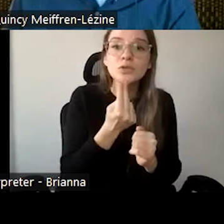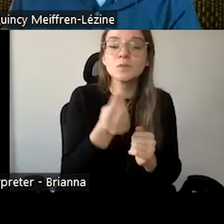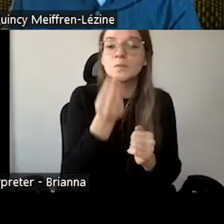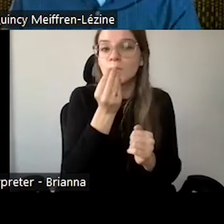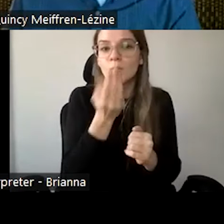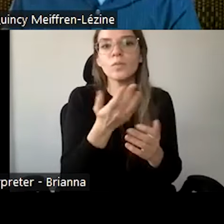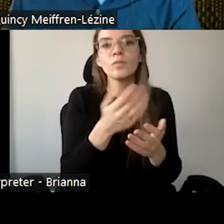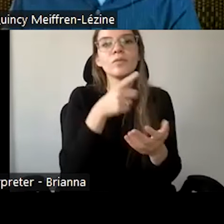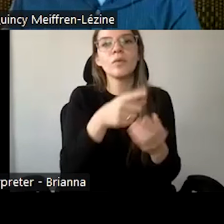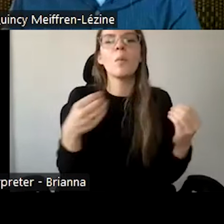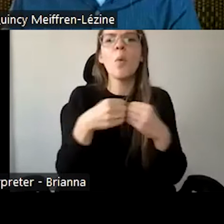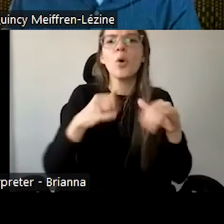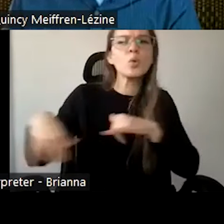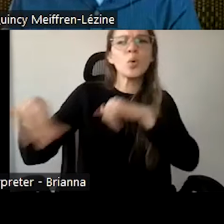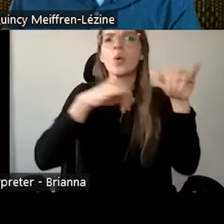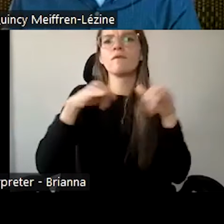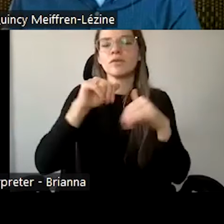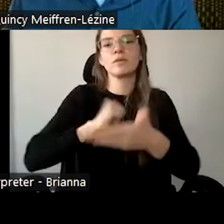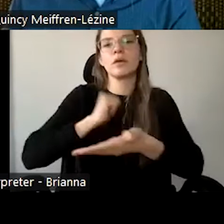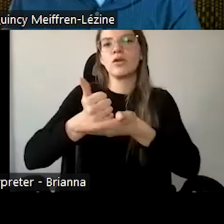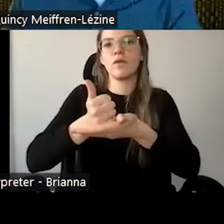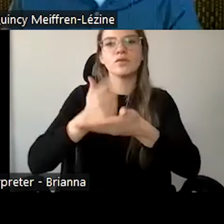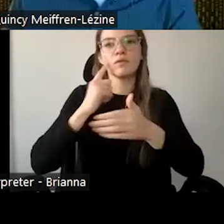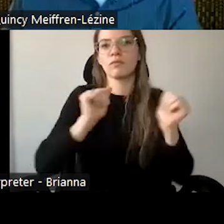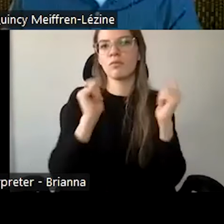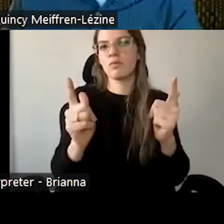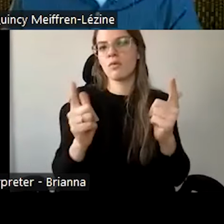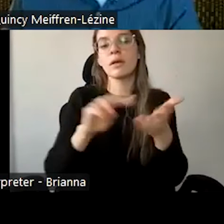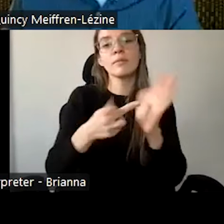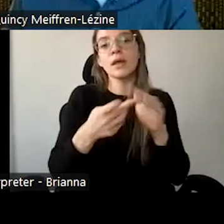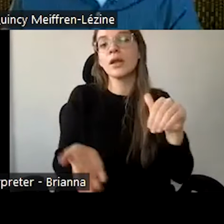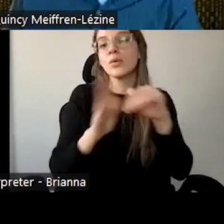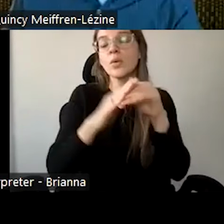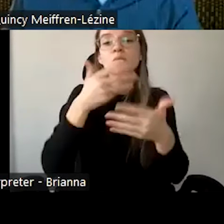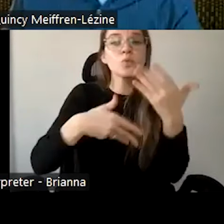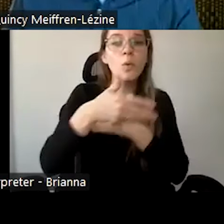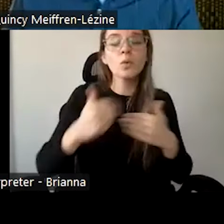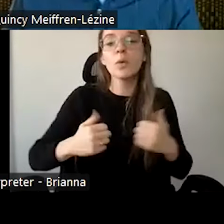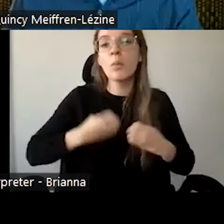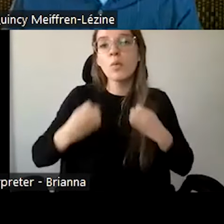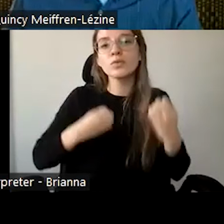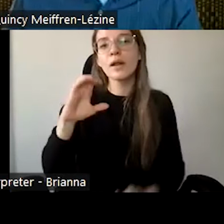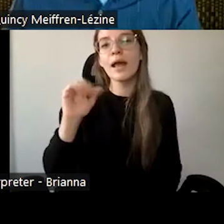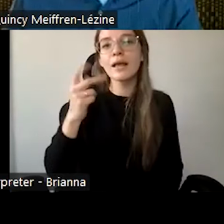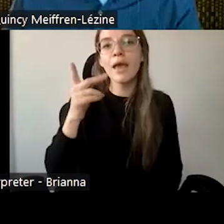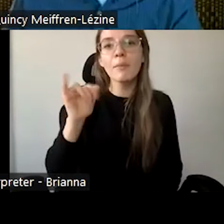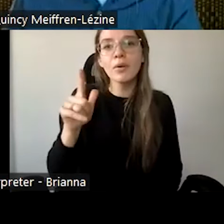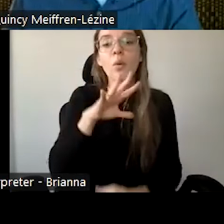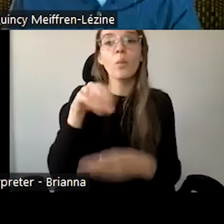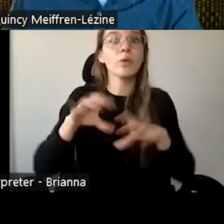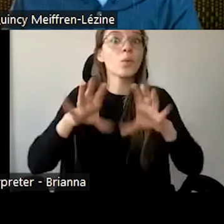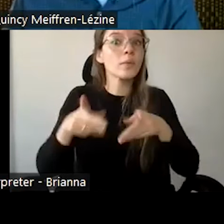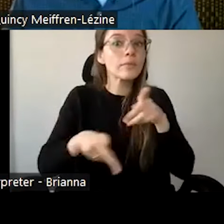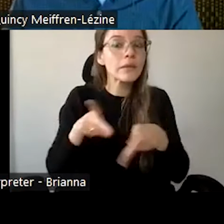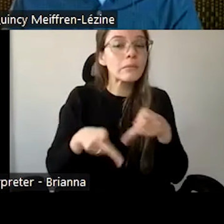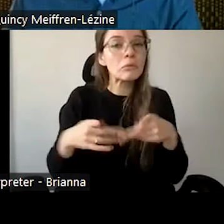more universal interventions. So it's increasing social and emotional capital within a group of people more